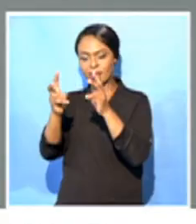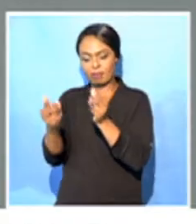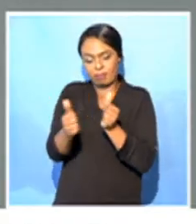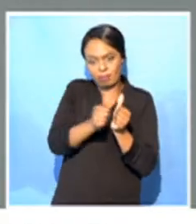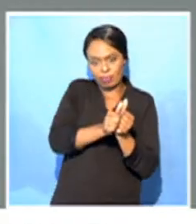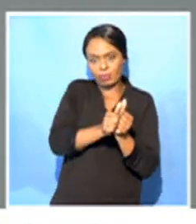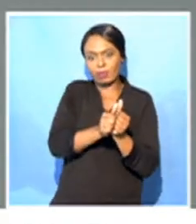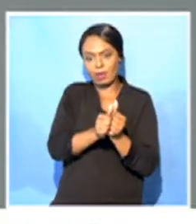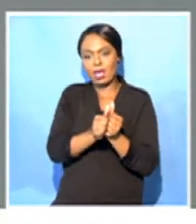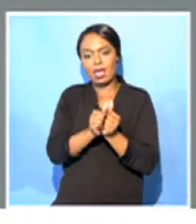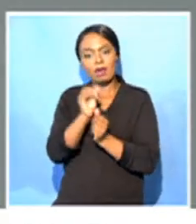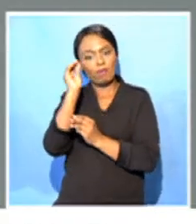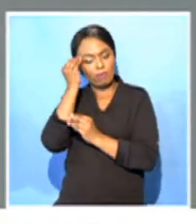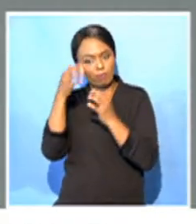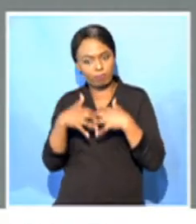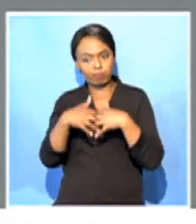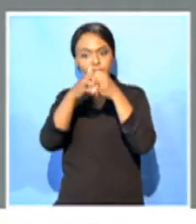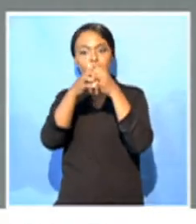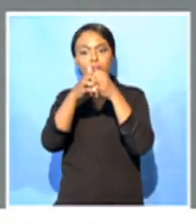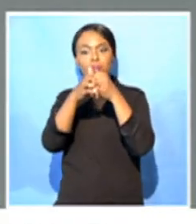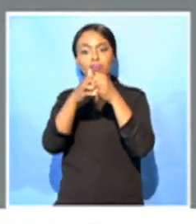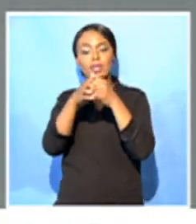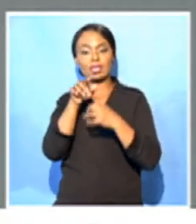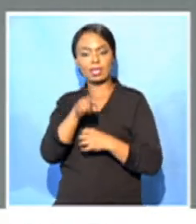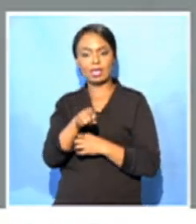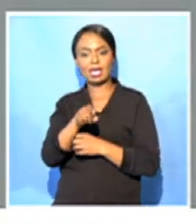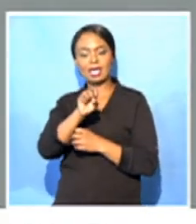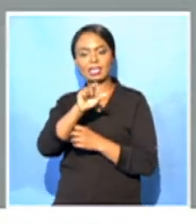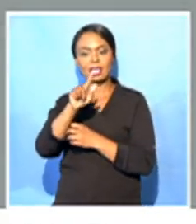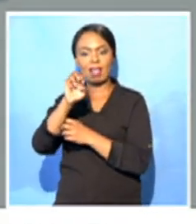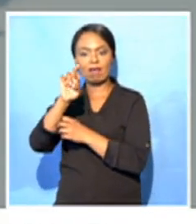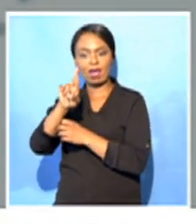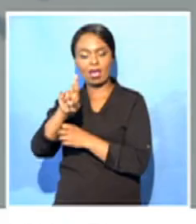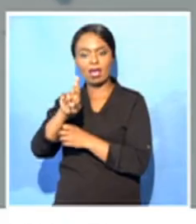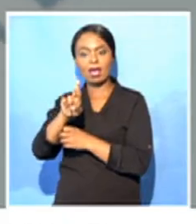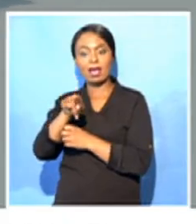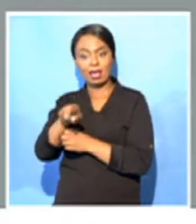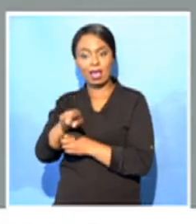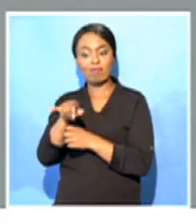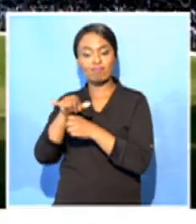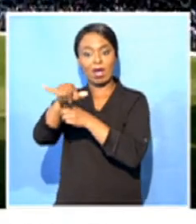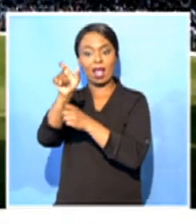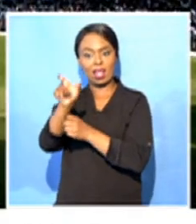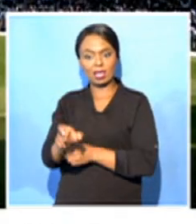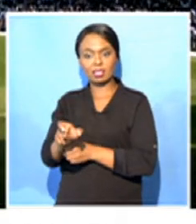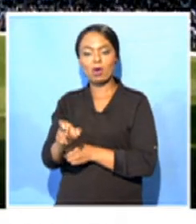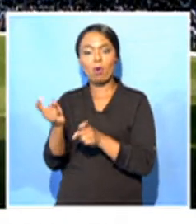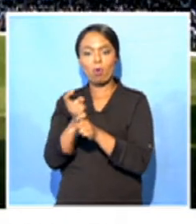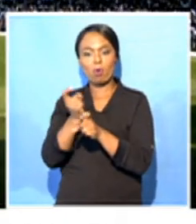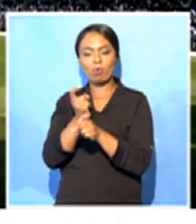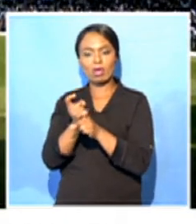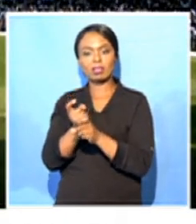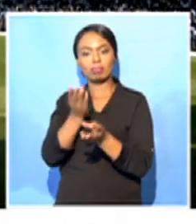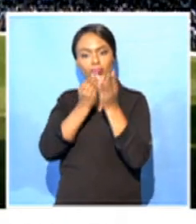Force Formation Aerobatic Display Team, the Silver Falcons. These pilots are all flying instructors